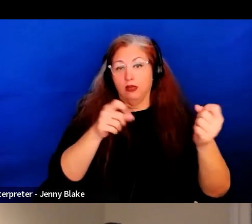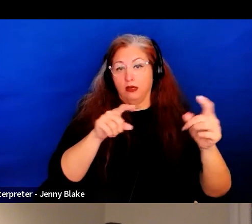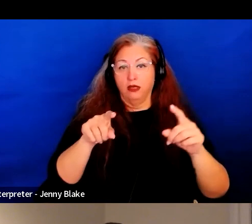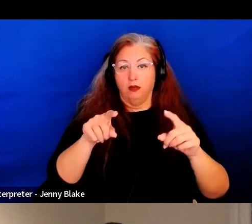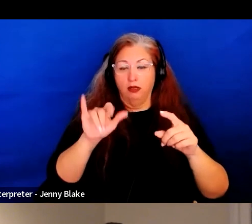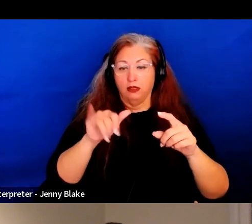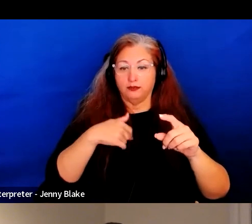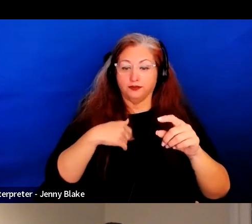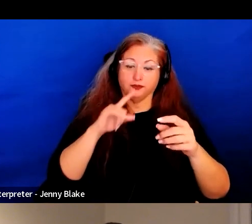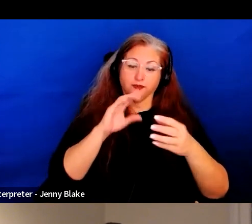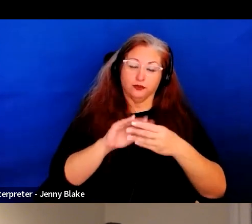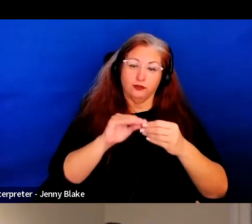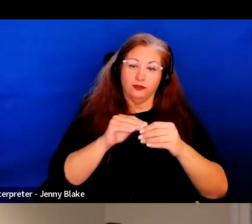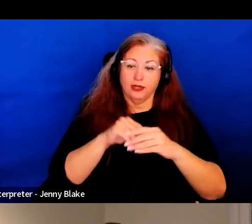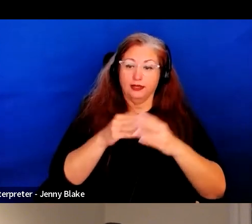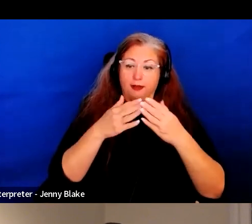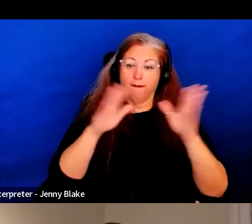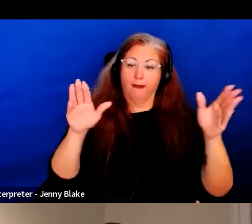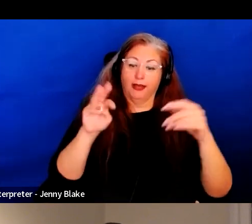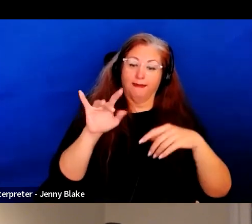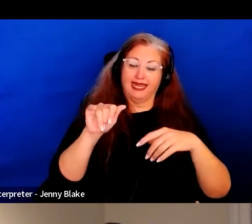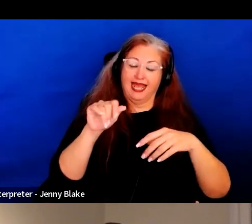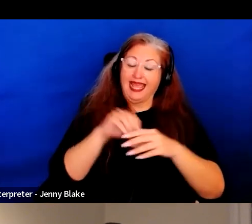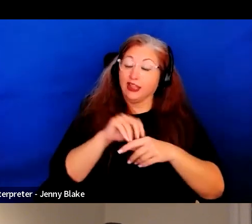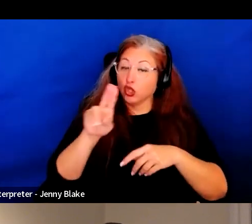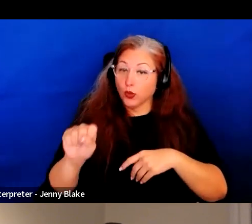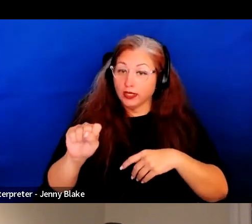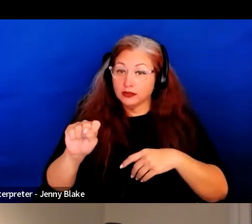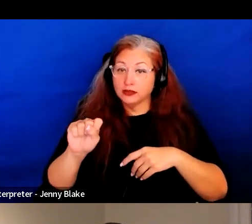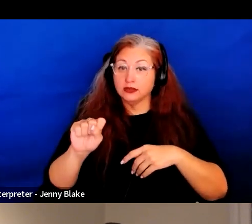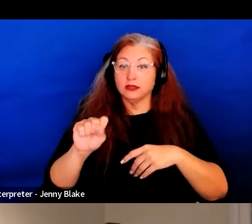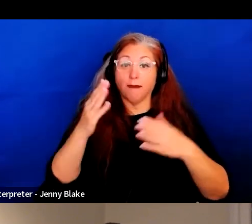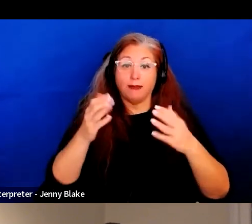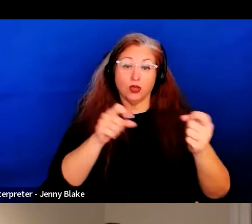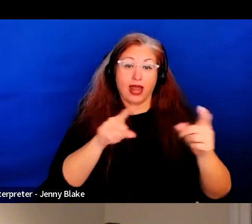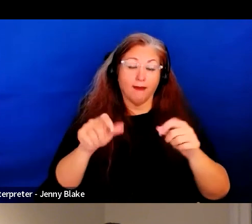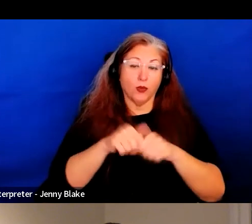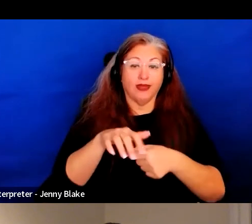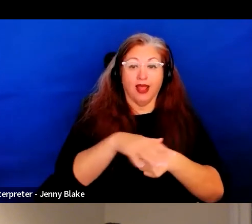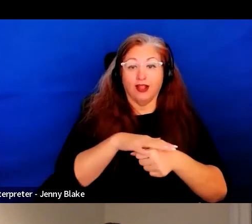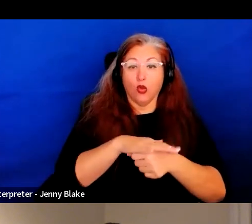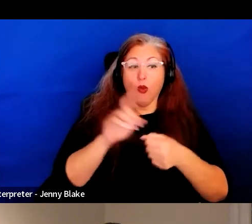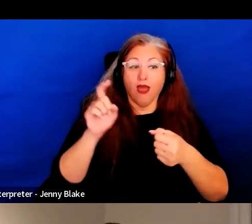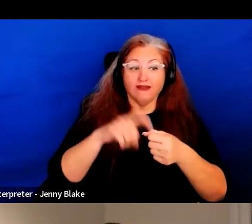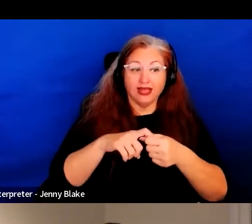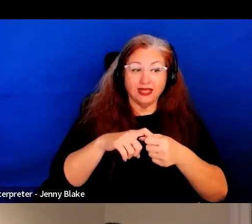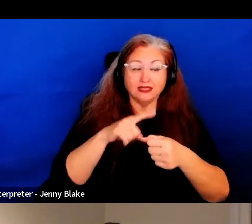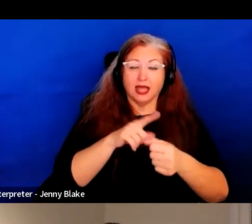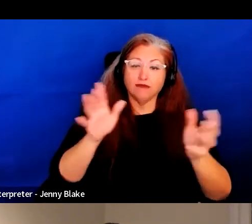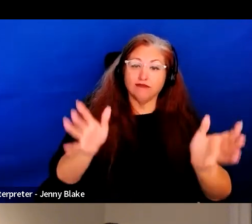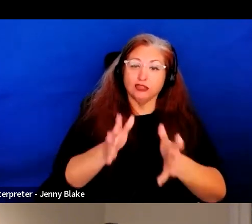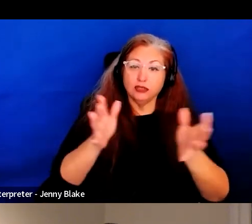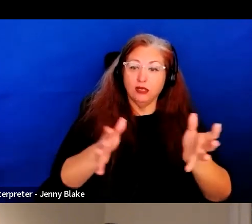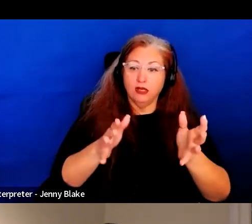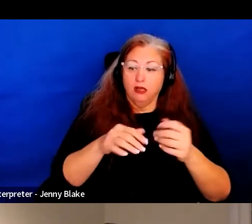we're talking about in the public media structure in the US, maybe it happens with the local affiliates pushing out,